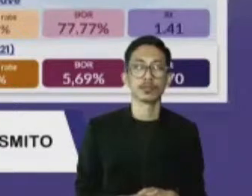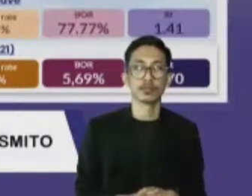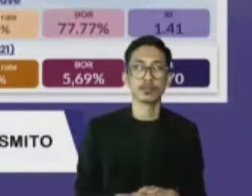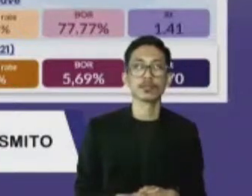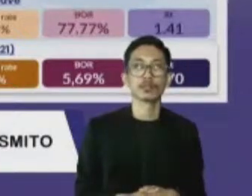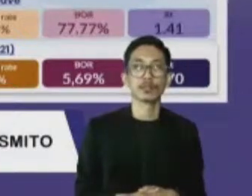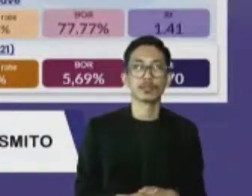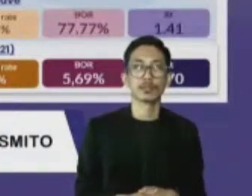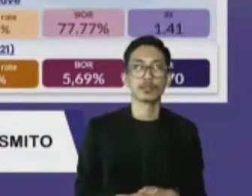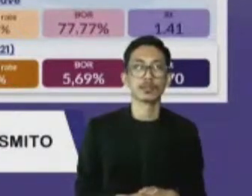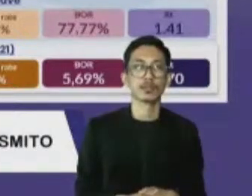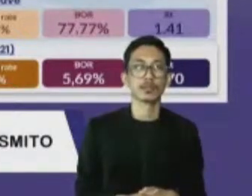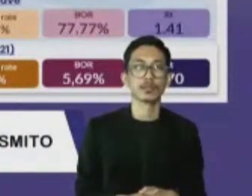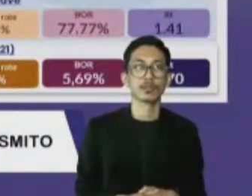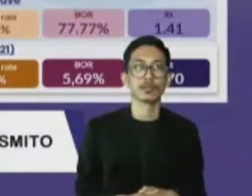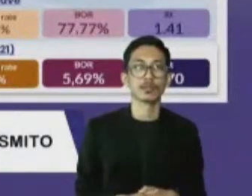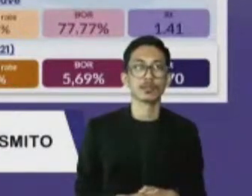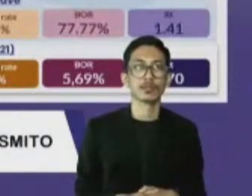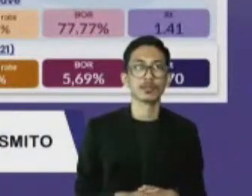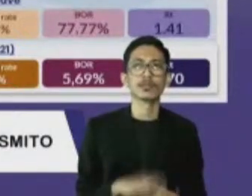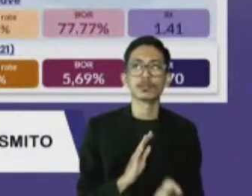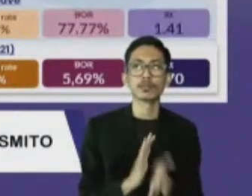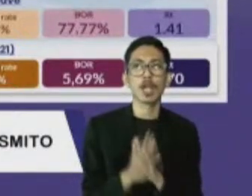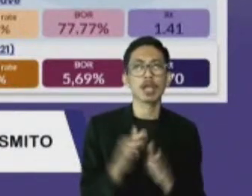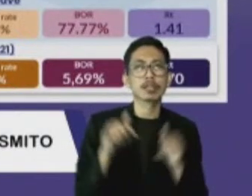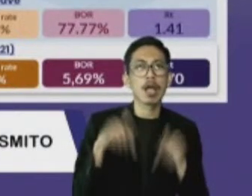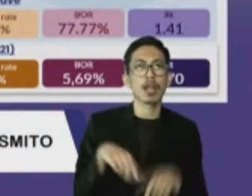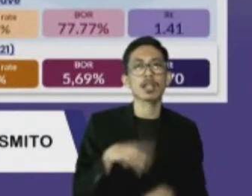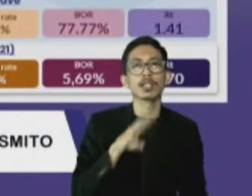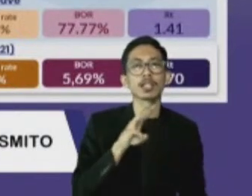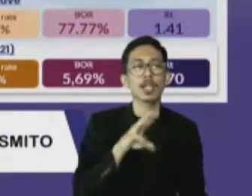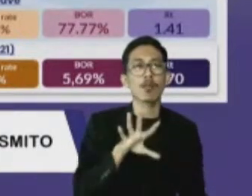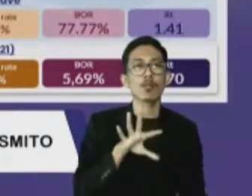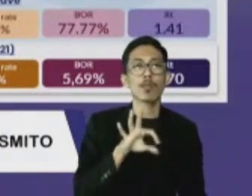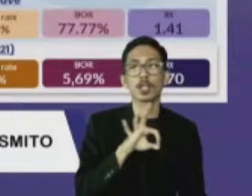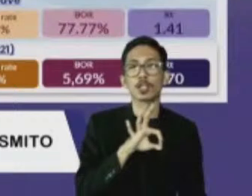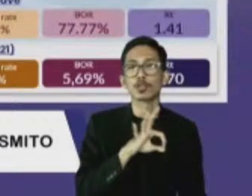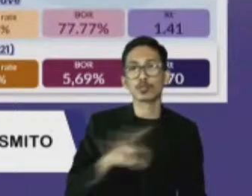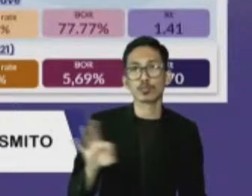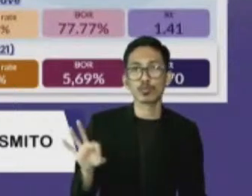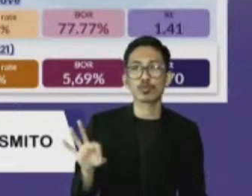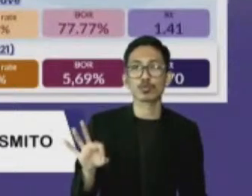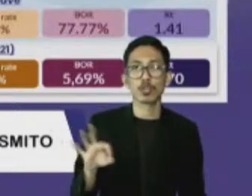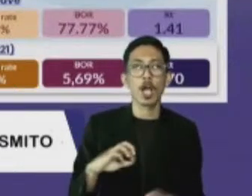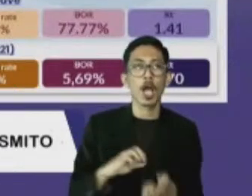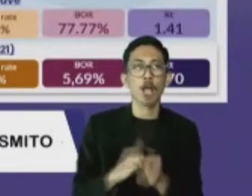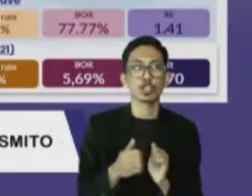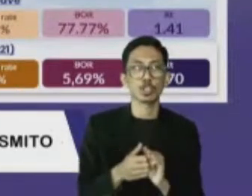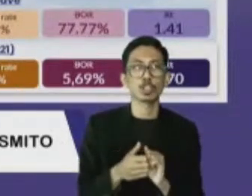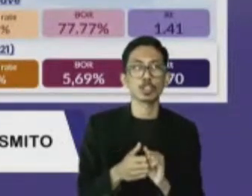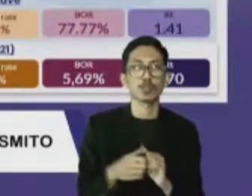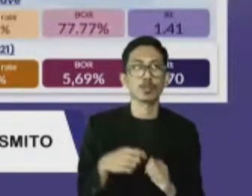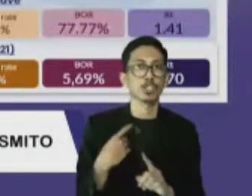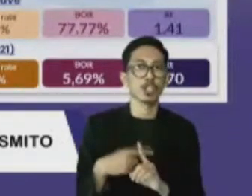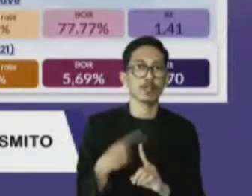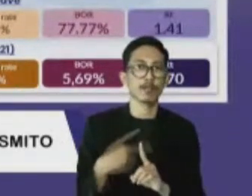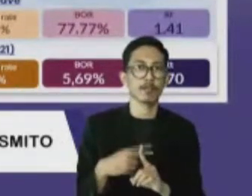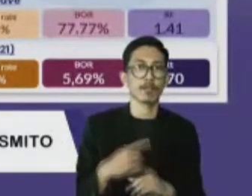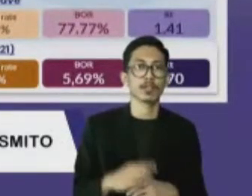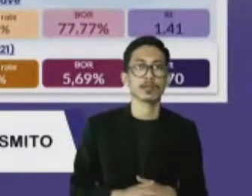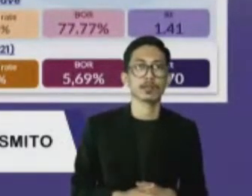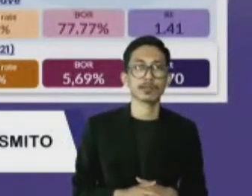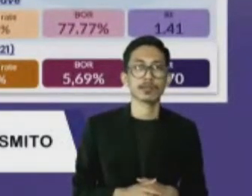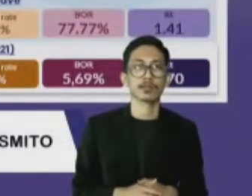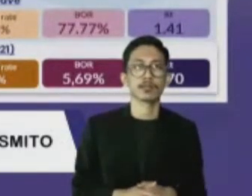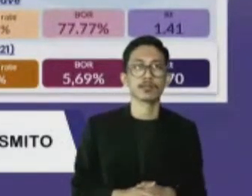389% higher cases. Even though the case had reached the lowest point of May 10, 2021, the